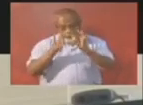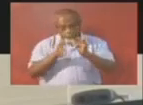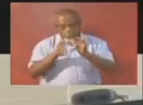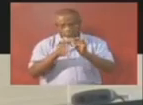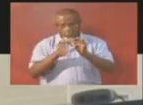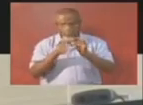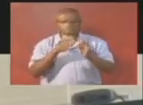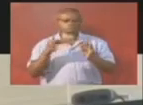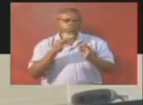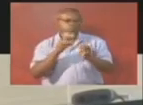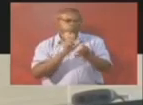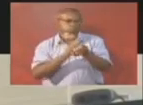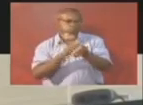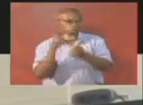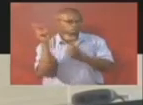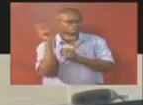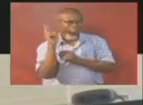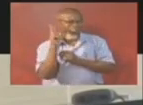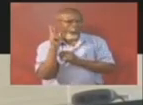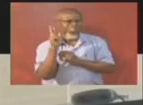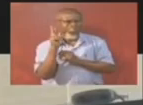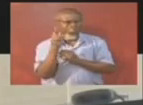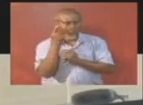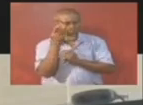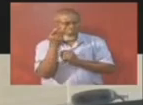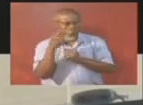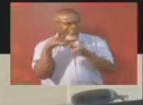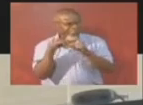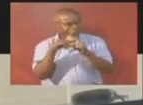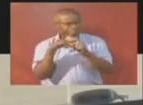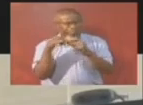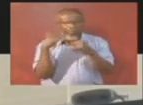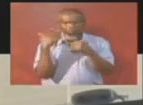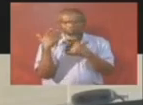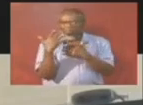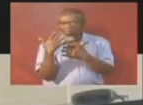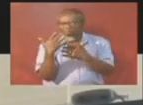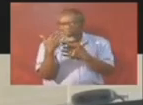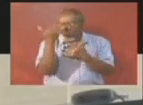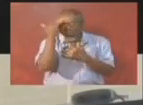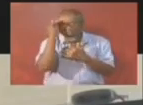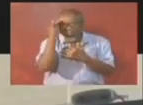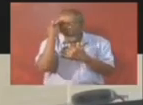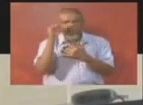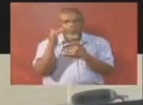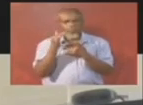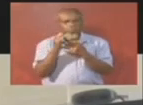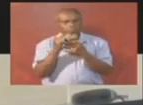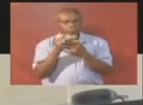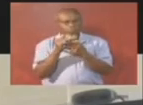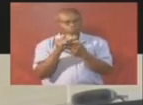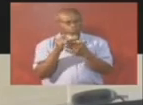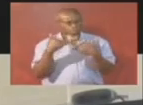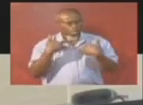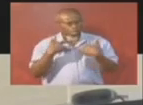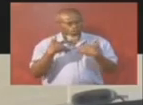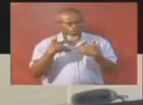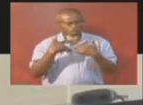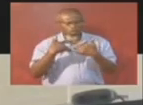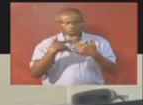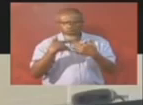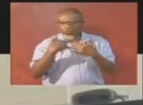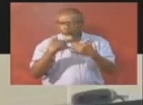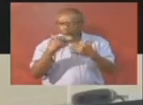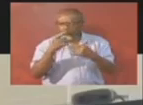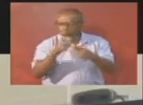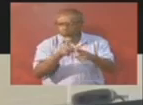I continue to be baffled, over these high numbers of infections, even during a prolonged period of lockdown,